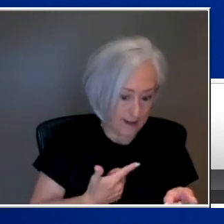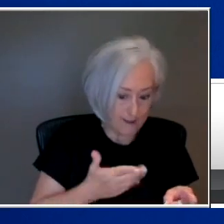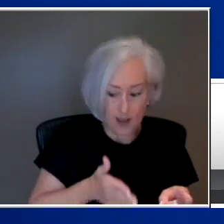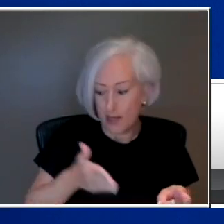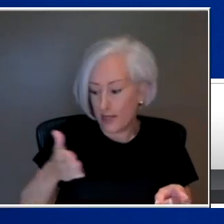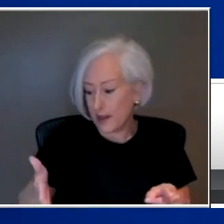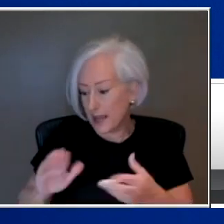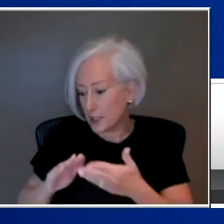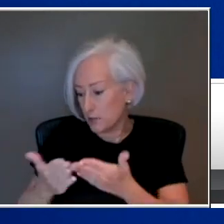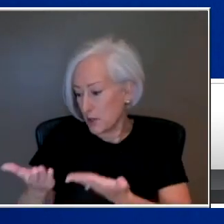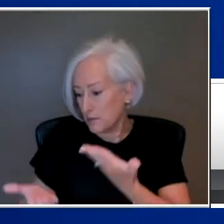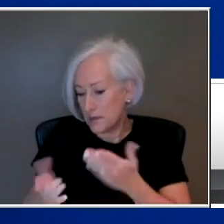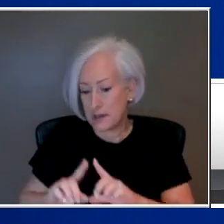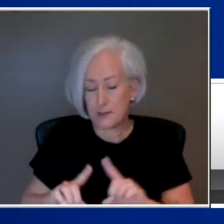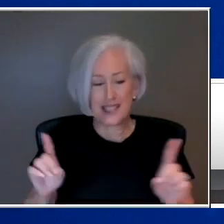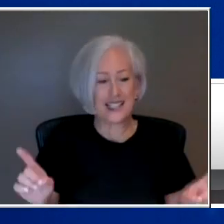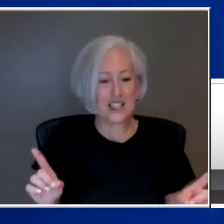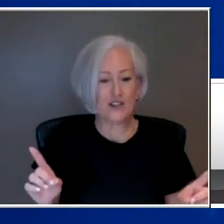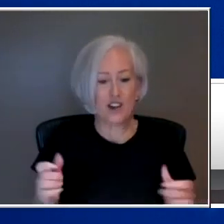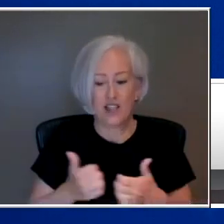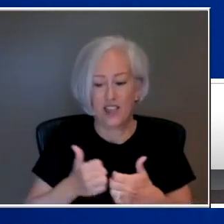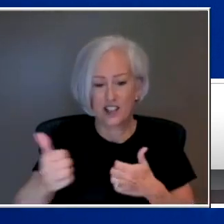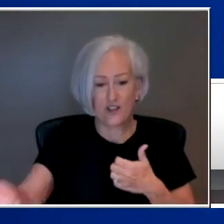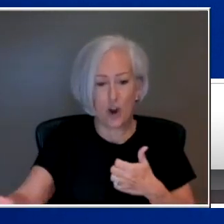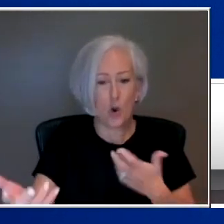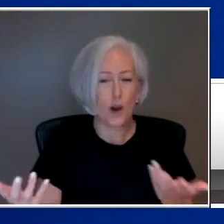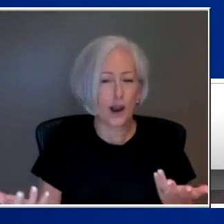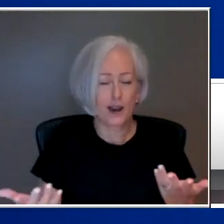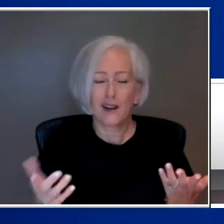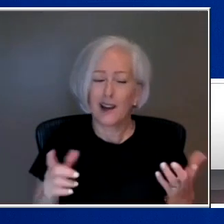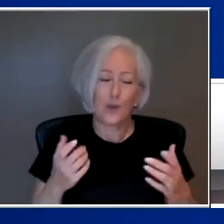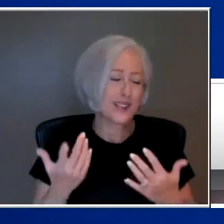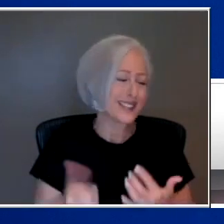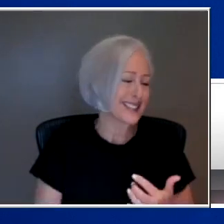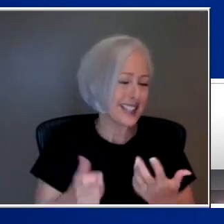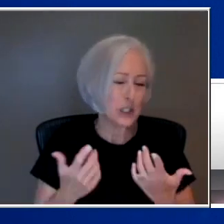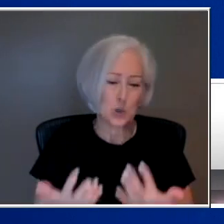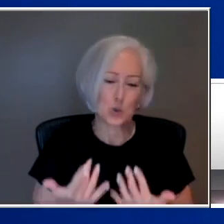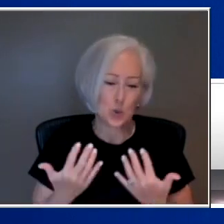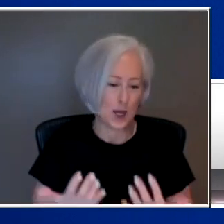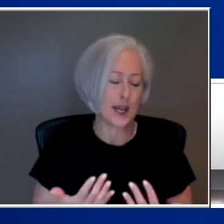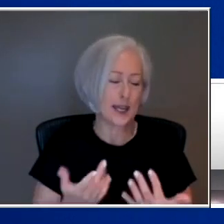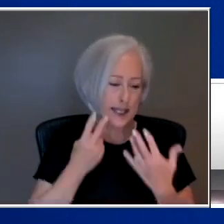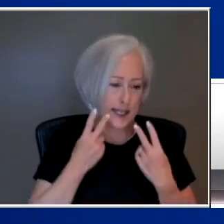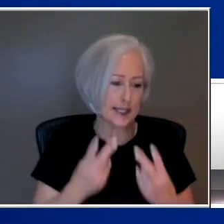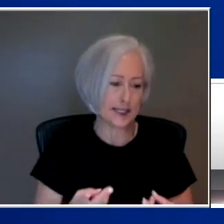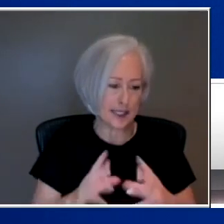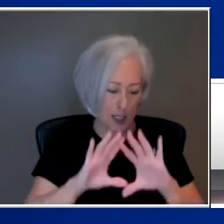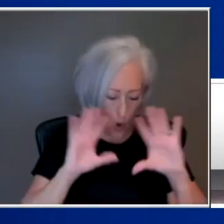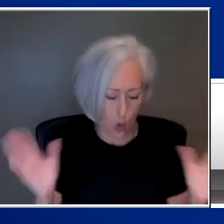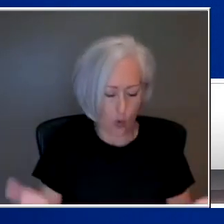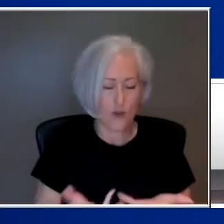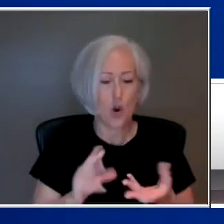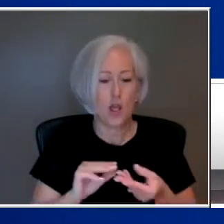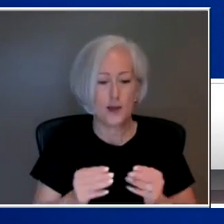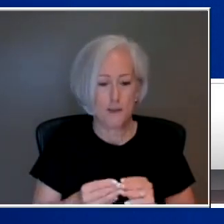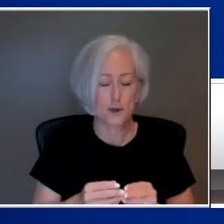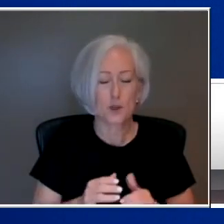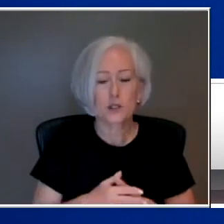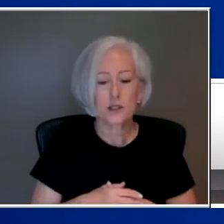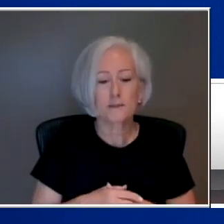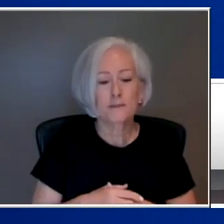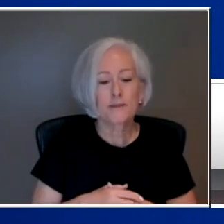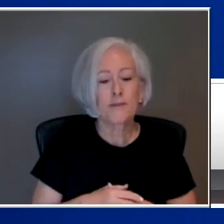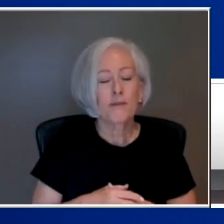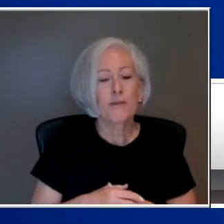something that is further away from you. So I think we just need to wait about that as far as the overall numbers. And as we